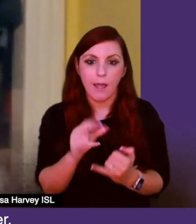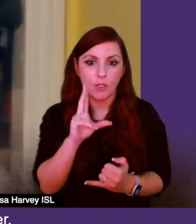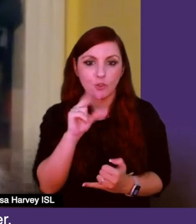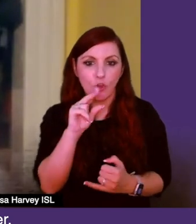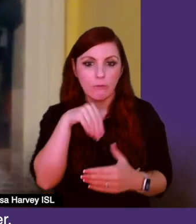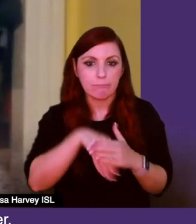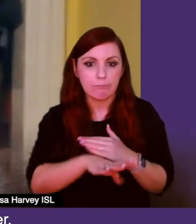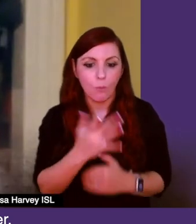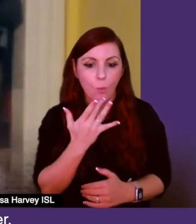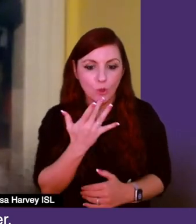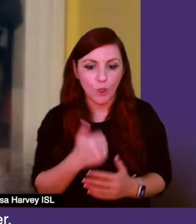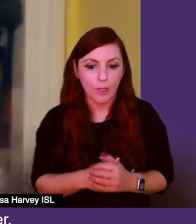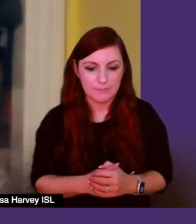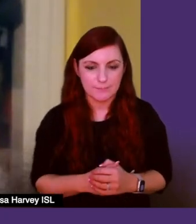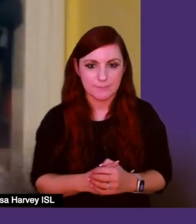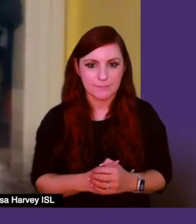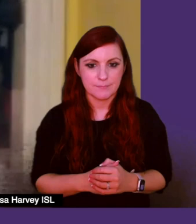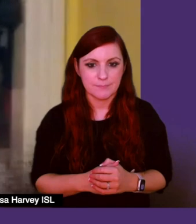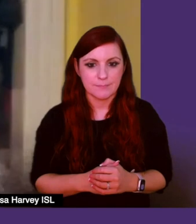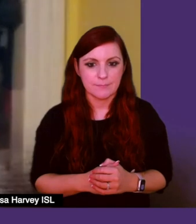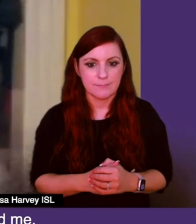duck to water.